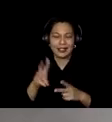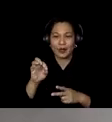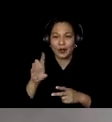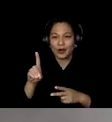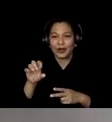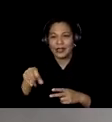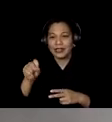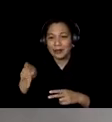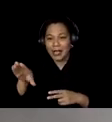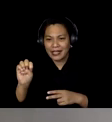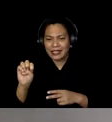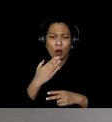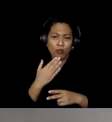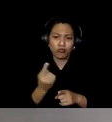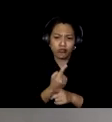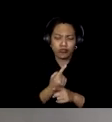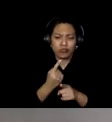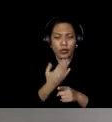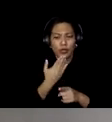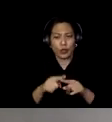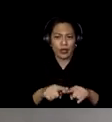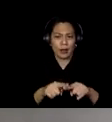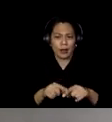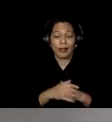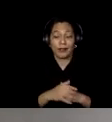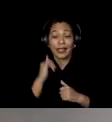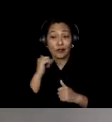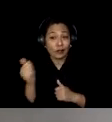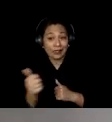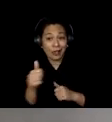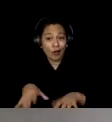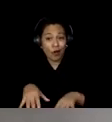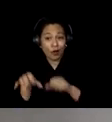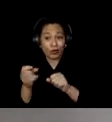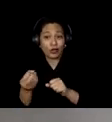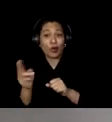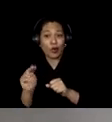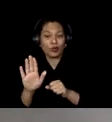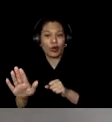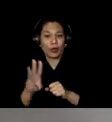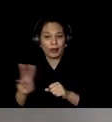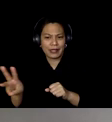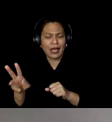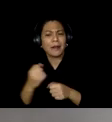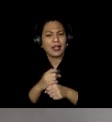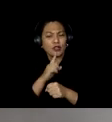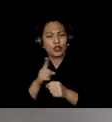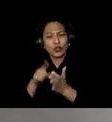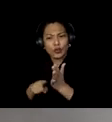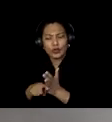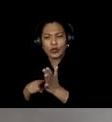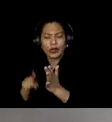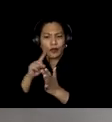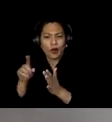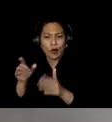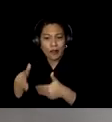reliable platforms. If you're self-hosting your own website, then just make sure you do your research on providers, make sure that they are